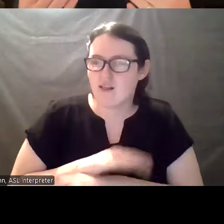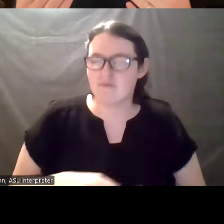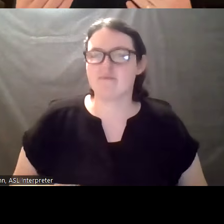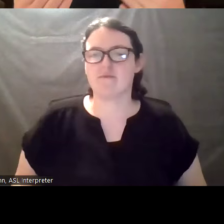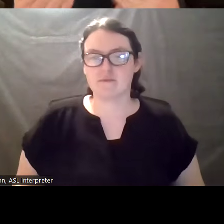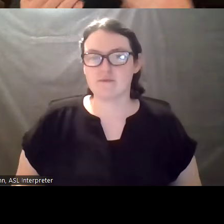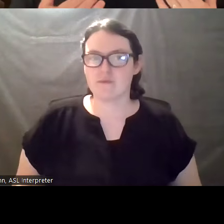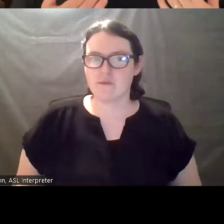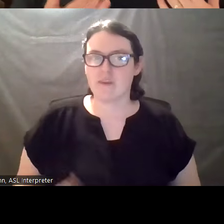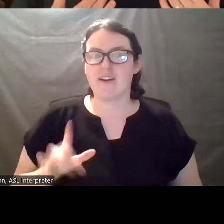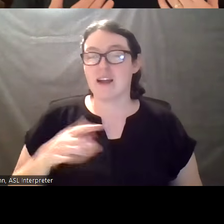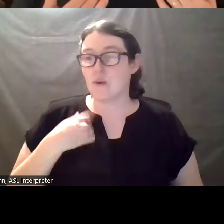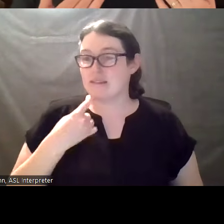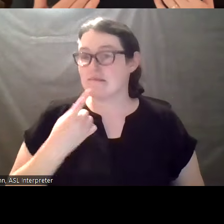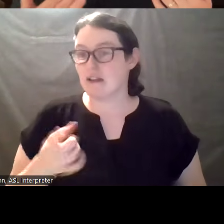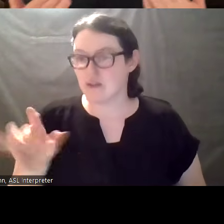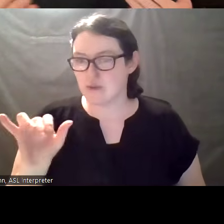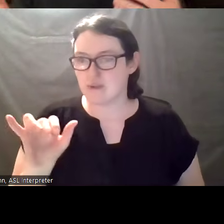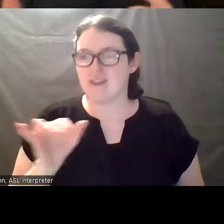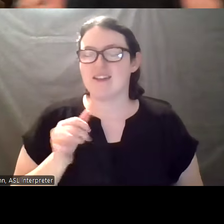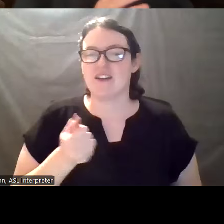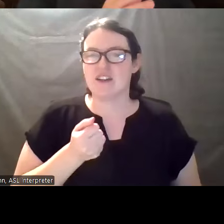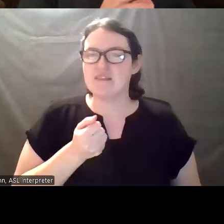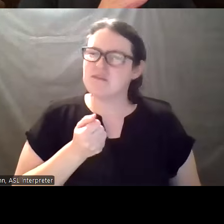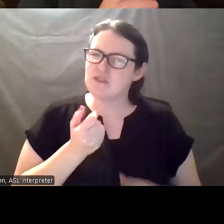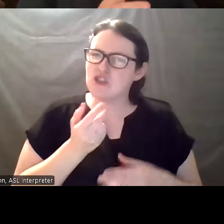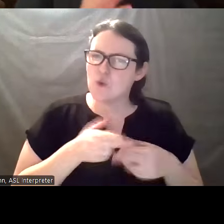And I should say I do spend a little bit of time in the book on